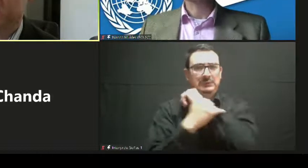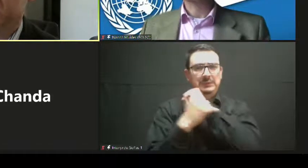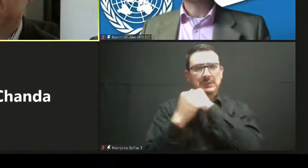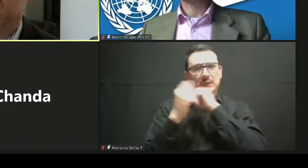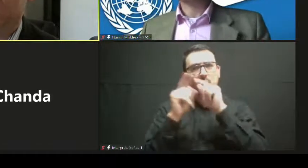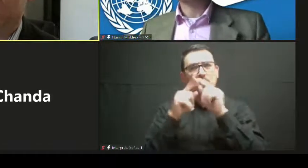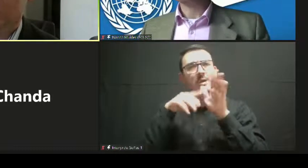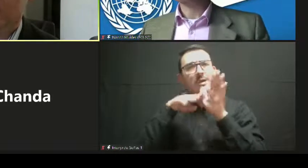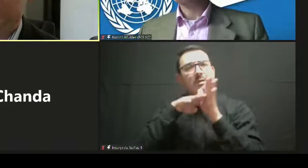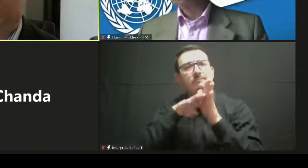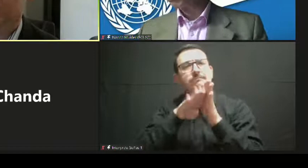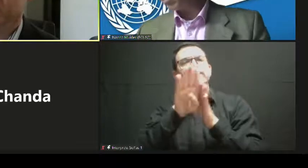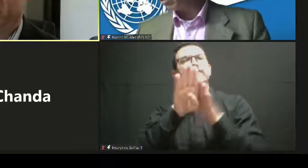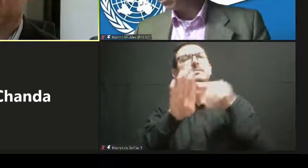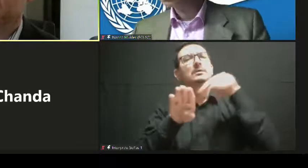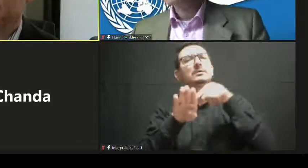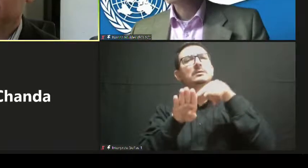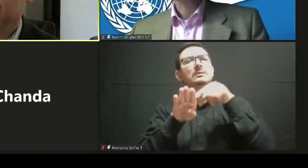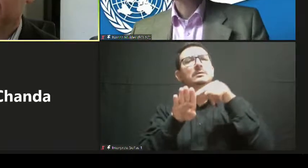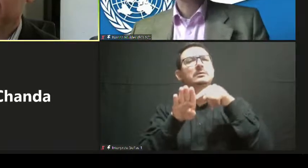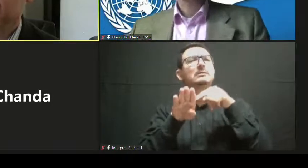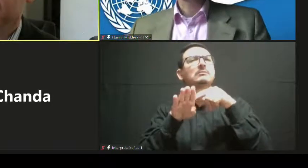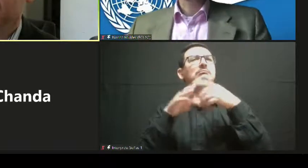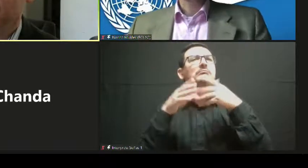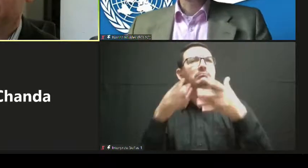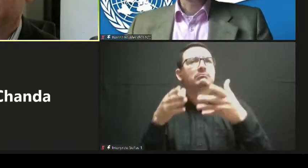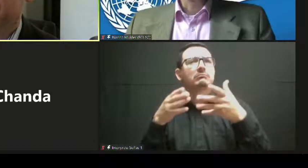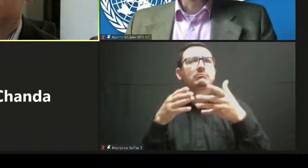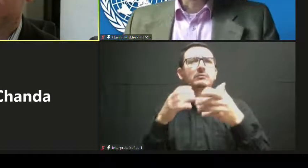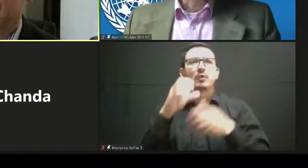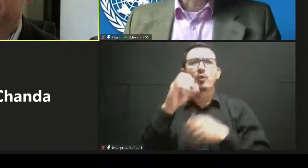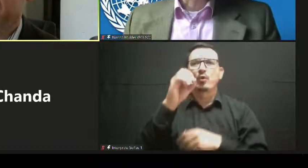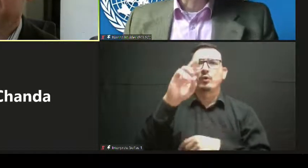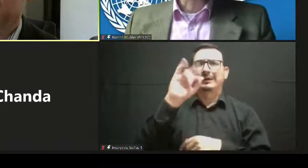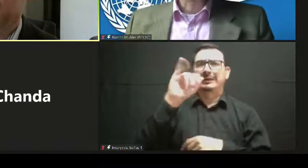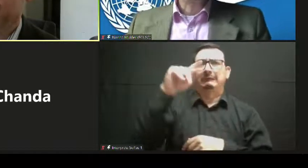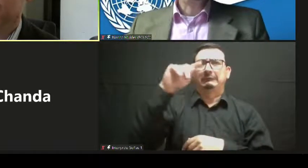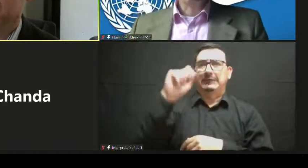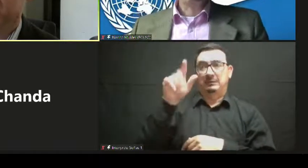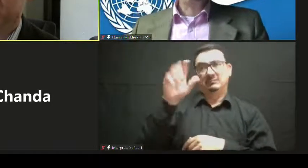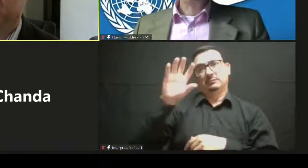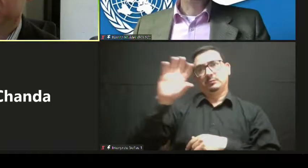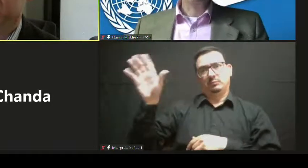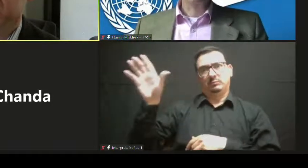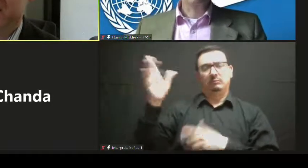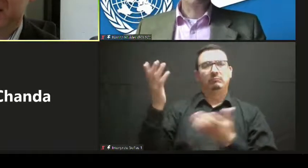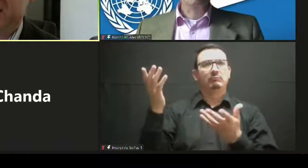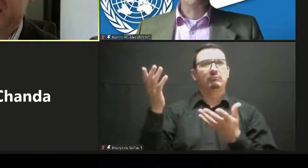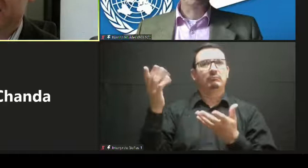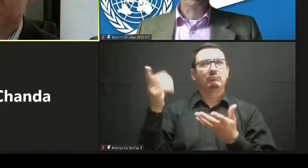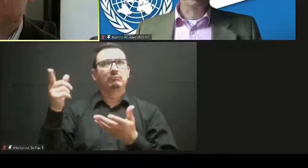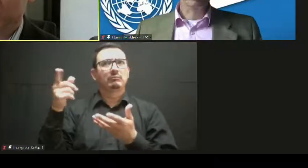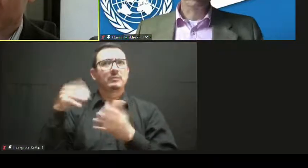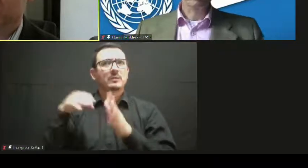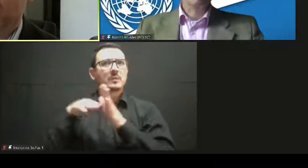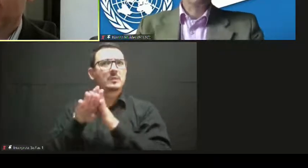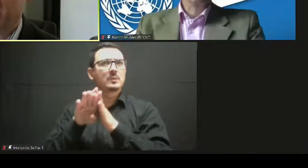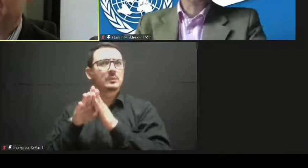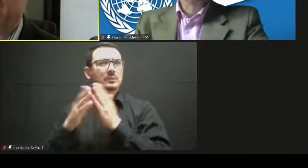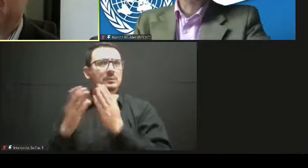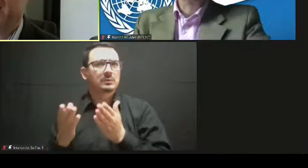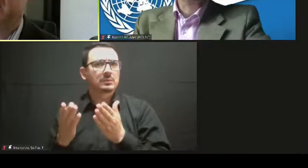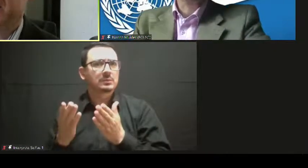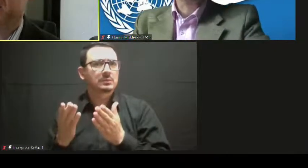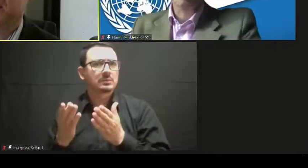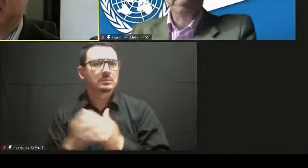trade. What North-South free trade agreements do you know of which have enforceable significant new Mode 4